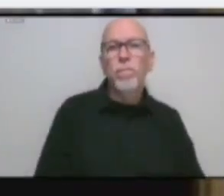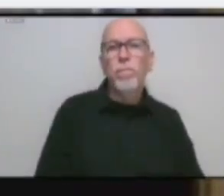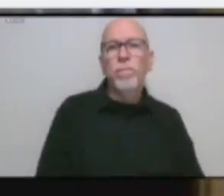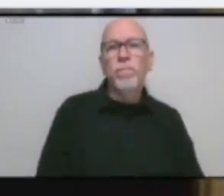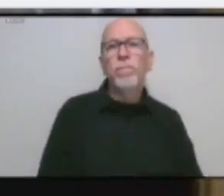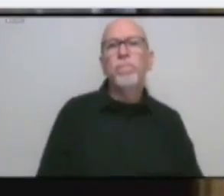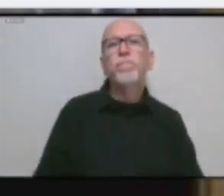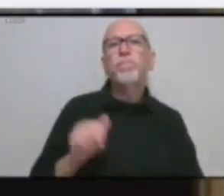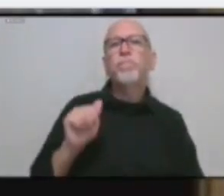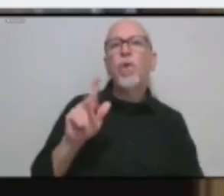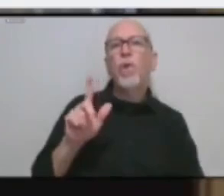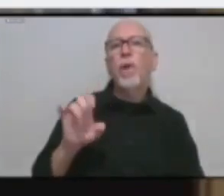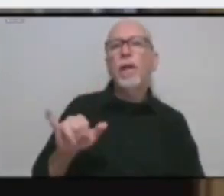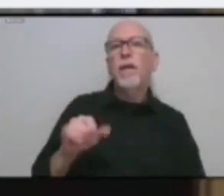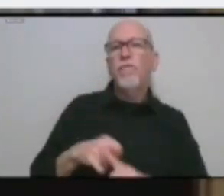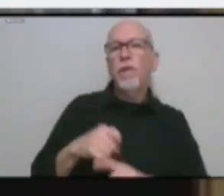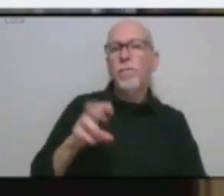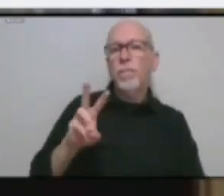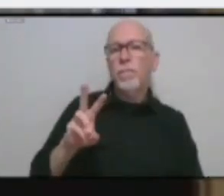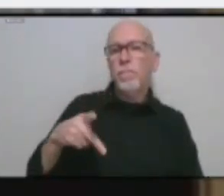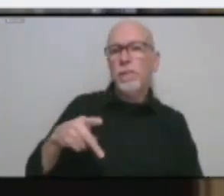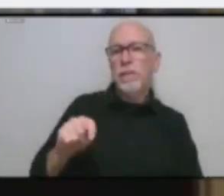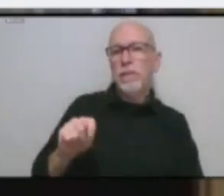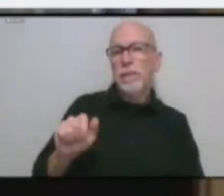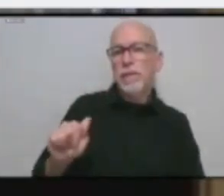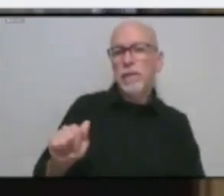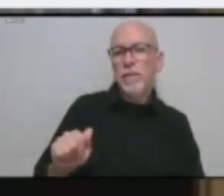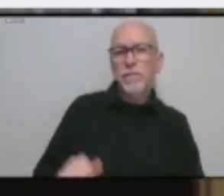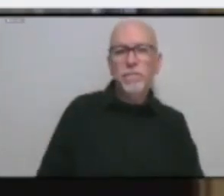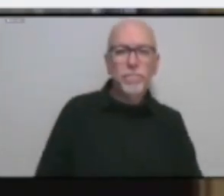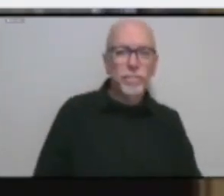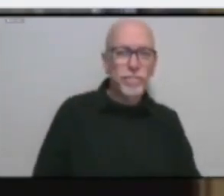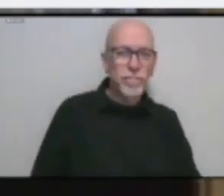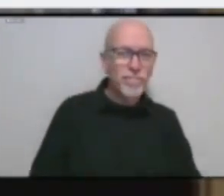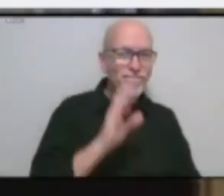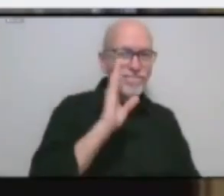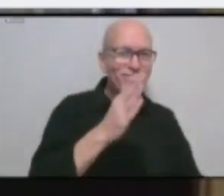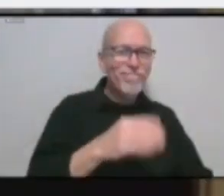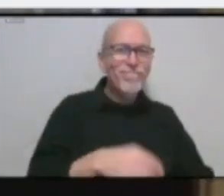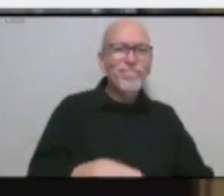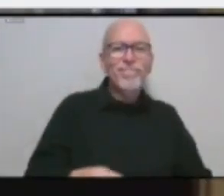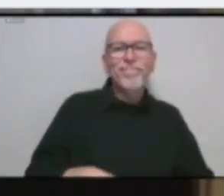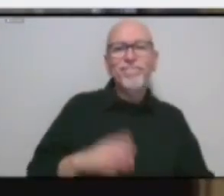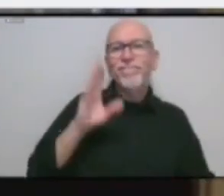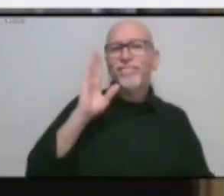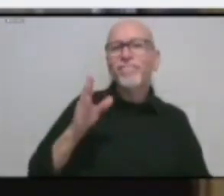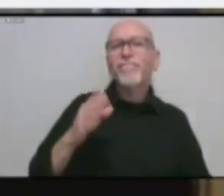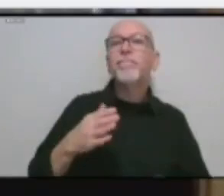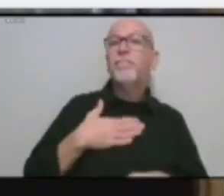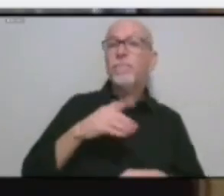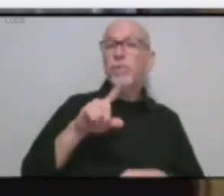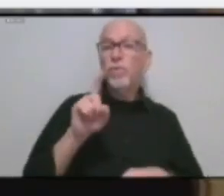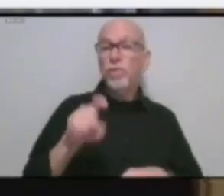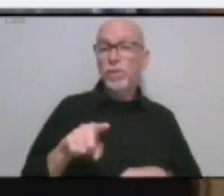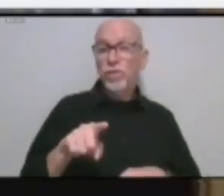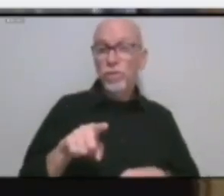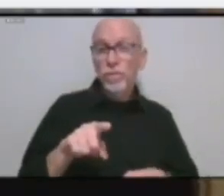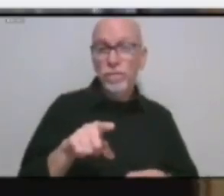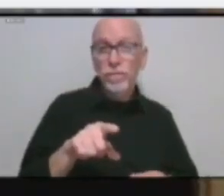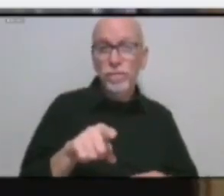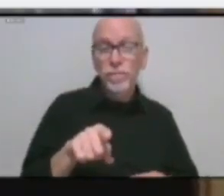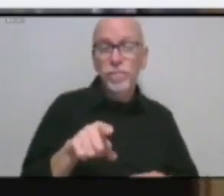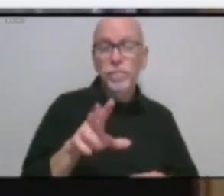with WPTA. Good afternoon. Hello. Yeah, my question is